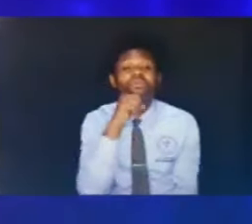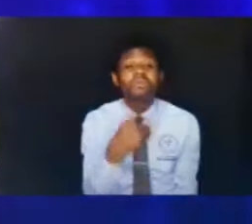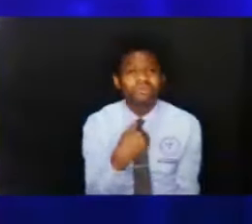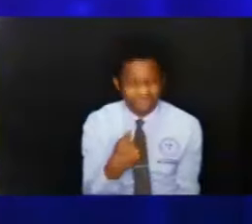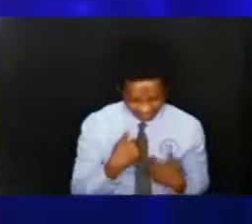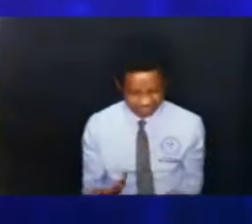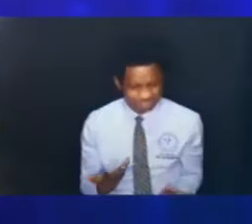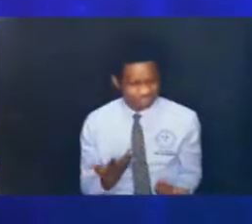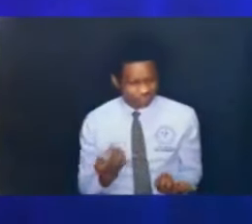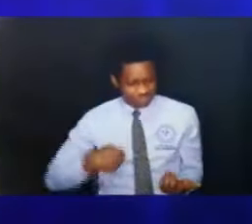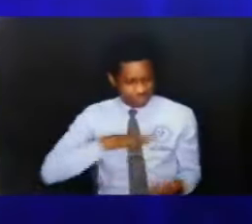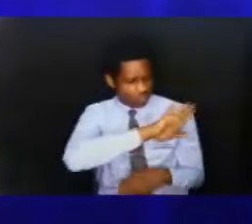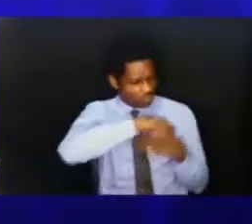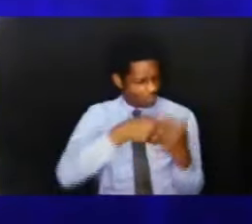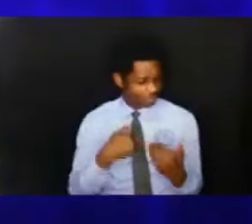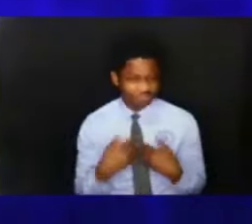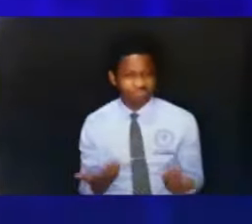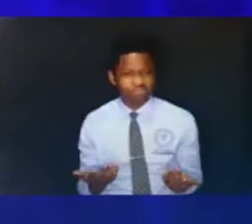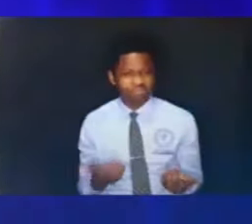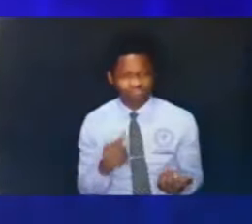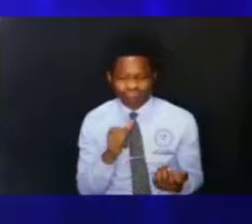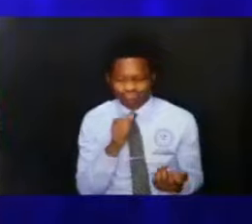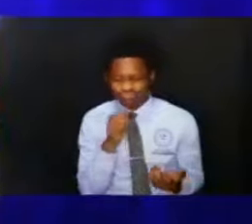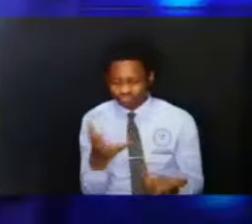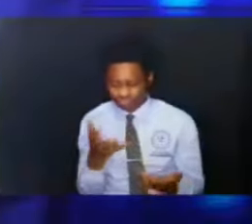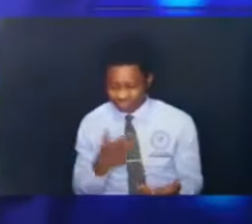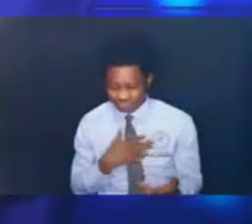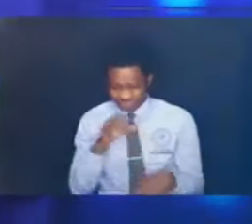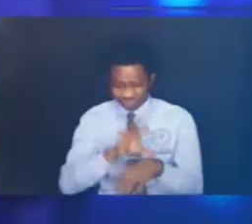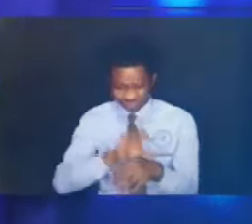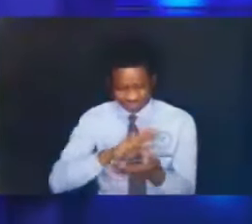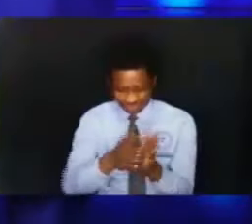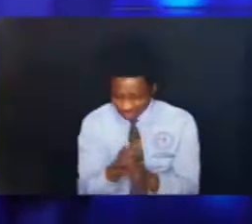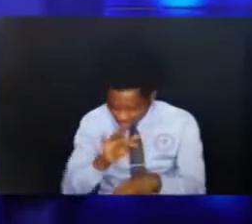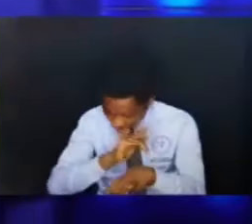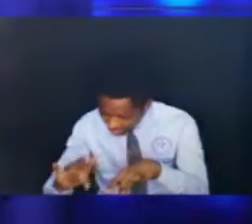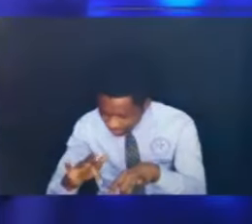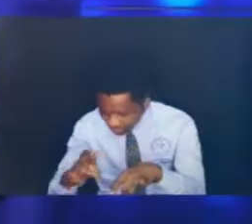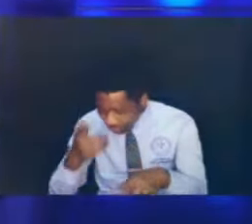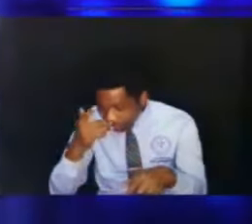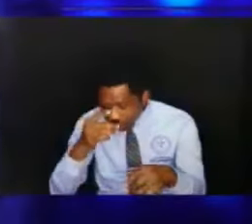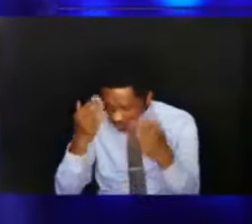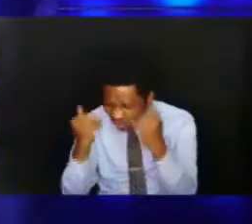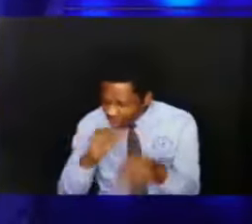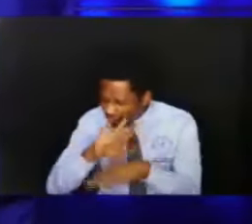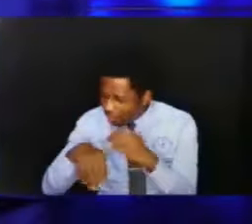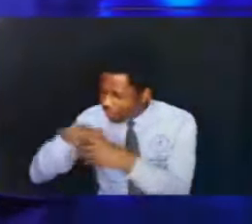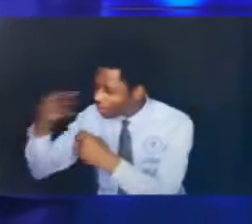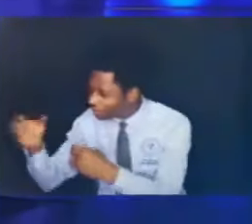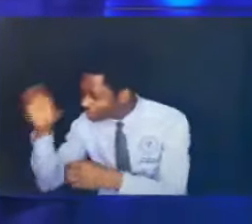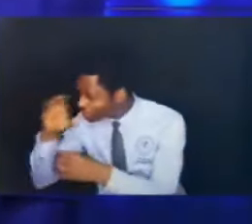sepo. I don't want my church house to be empty on Sunday. So please,